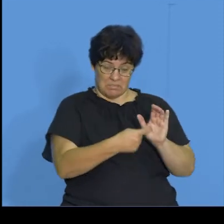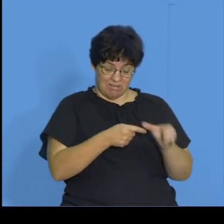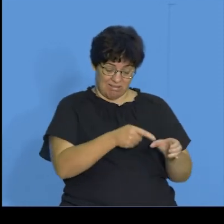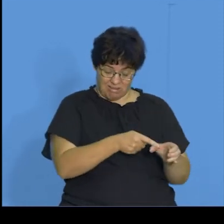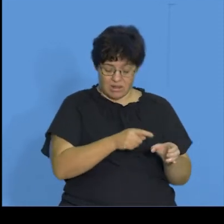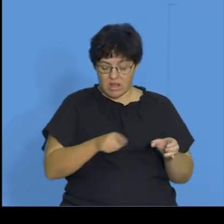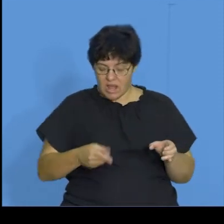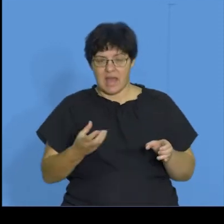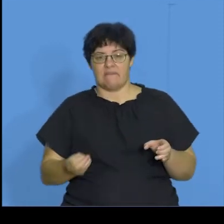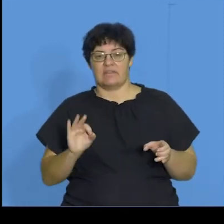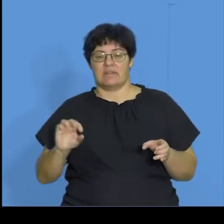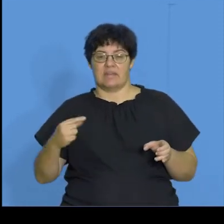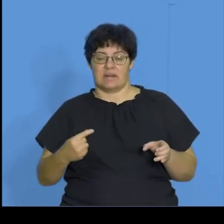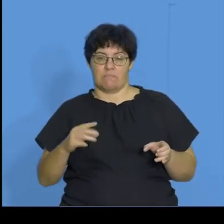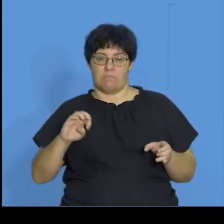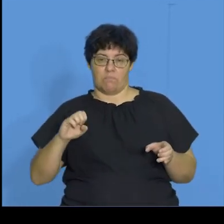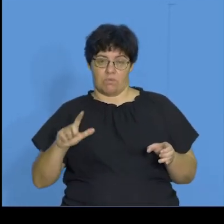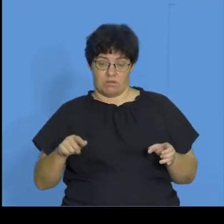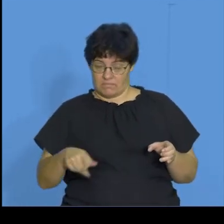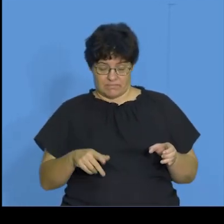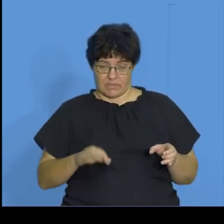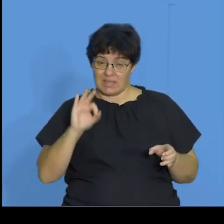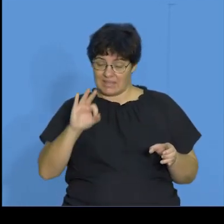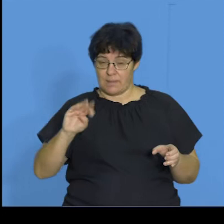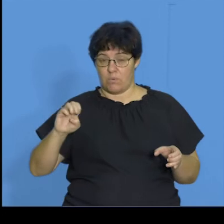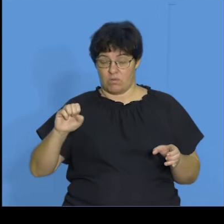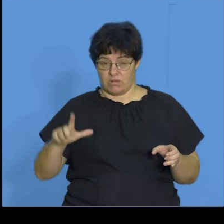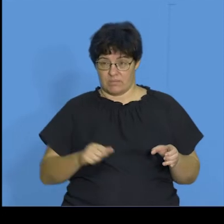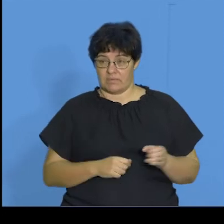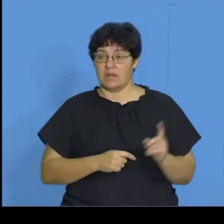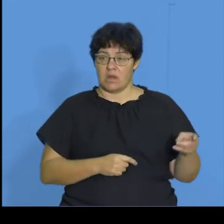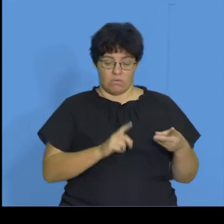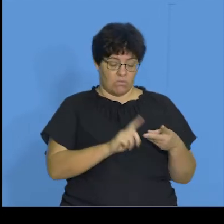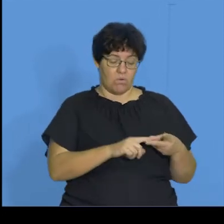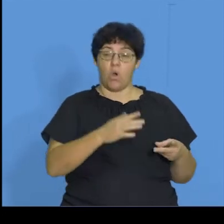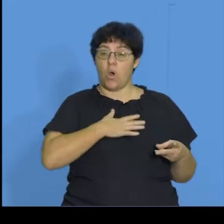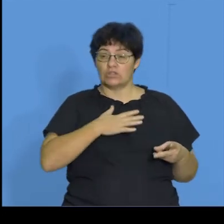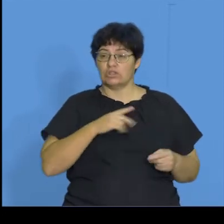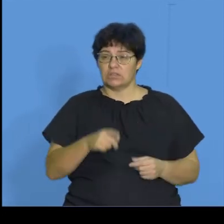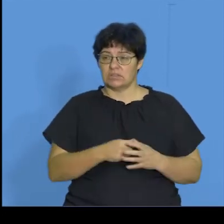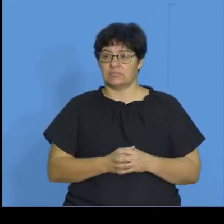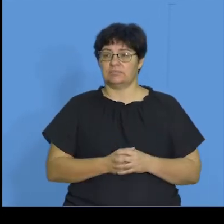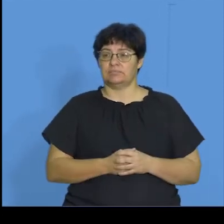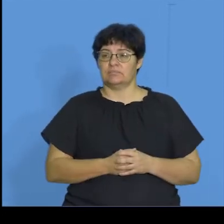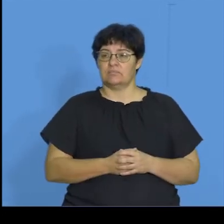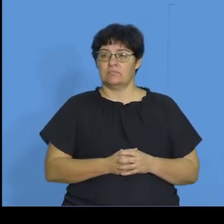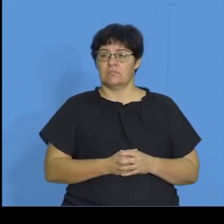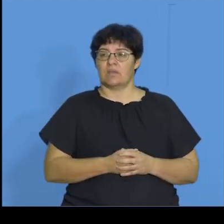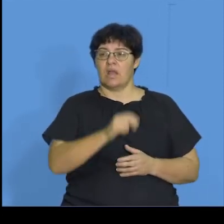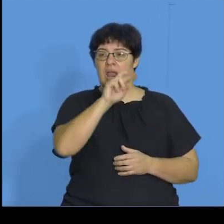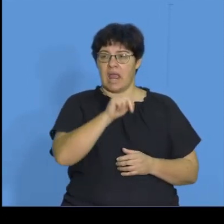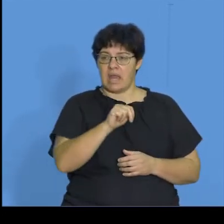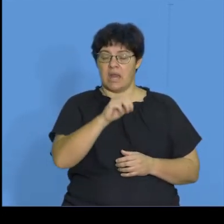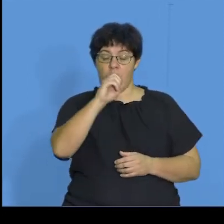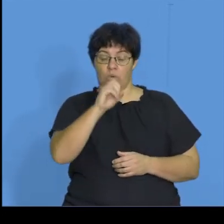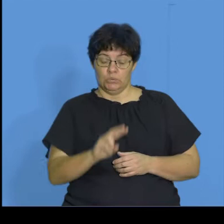then what about oxygen, okay? Number of moles of oxygen gas is equals to mass over